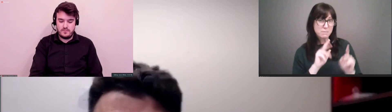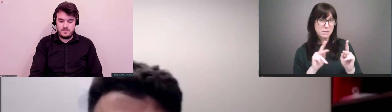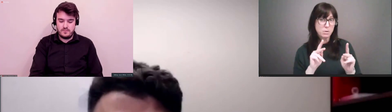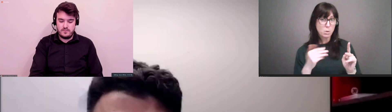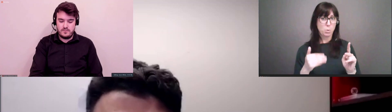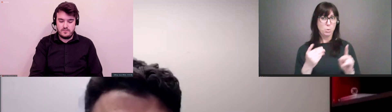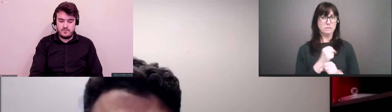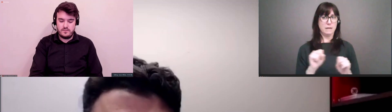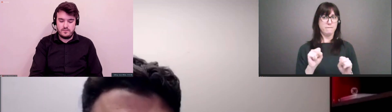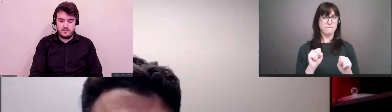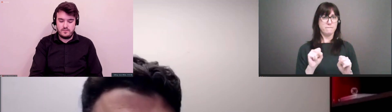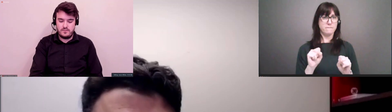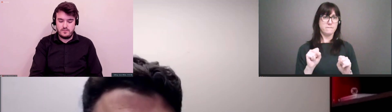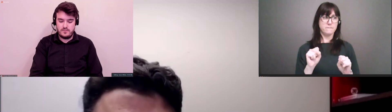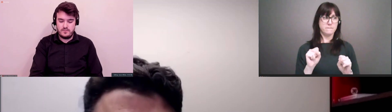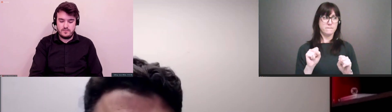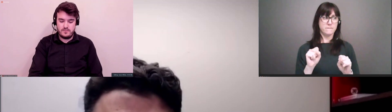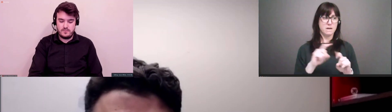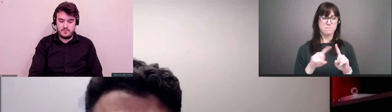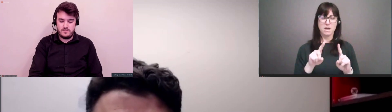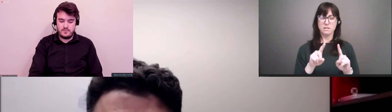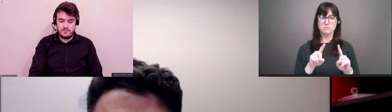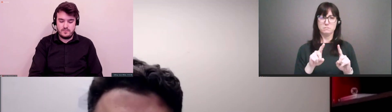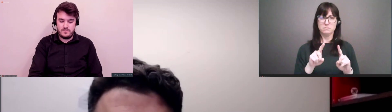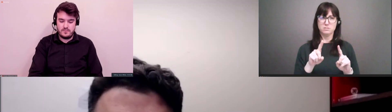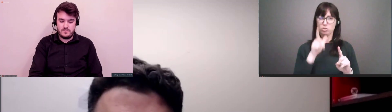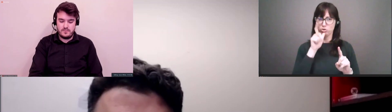okay to do certain things when they really should just be staying home.